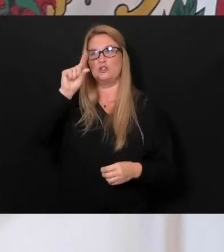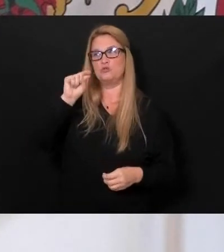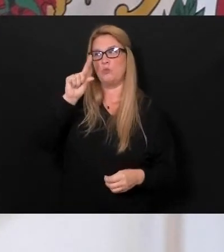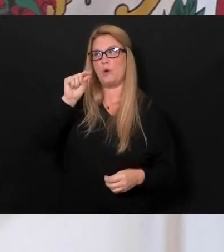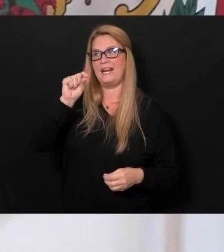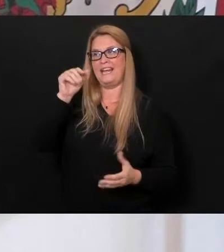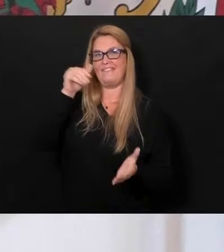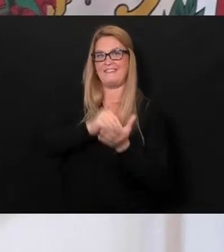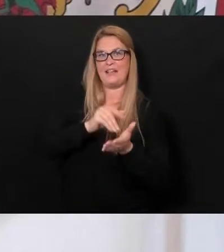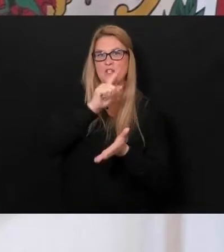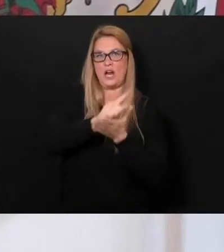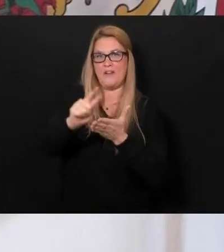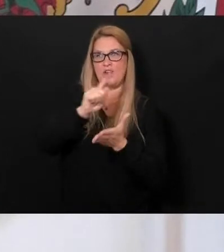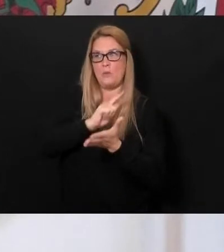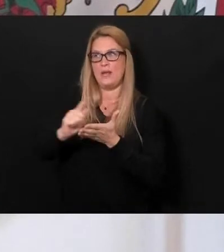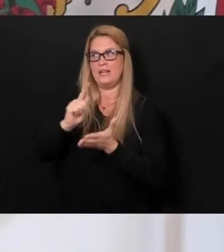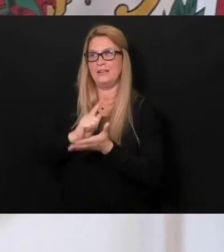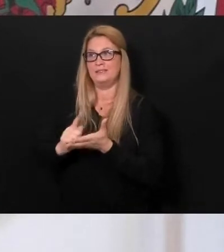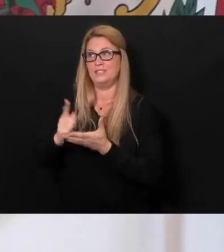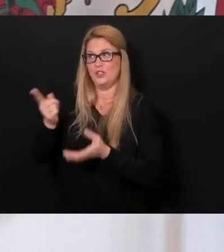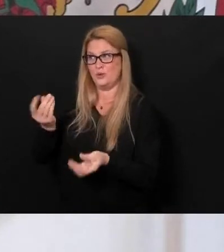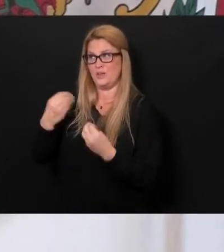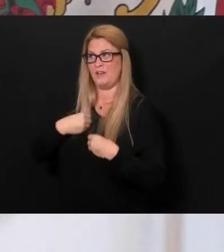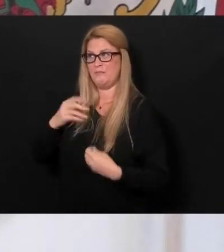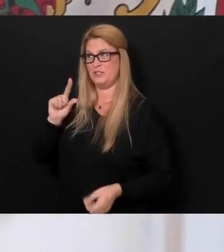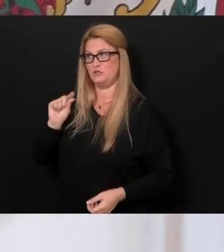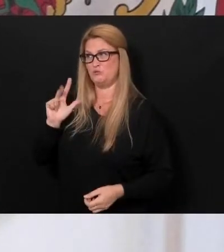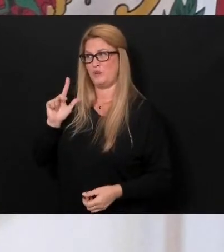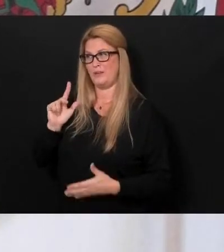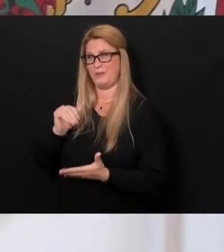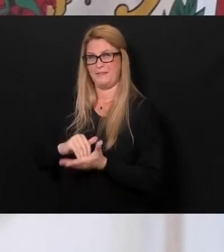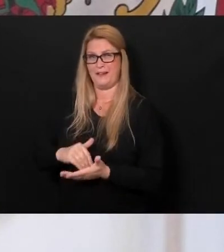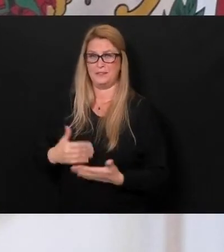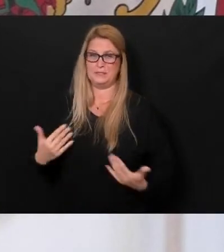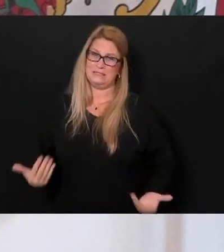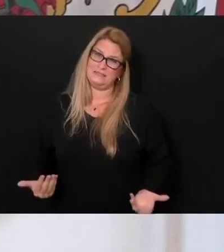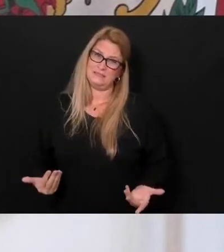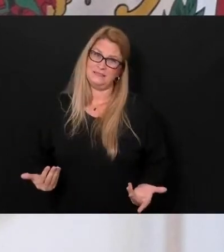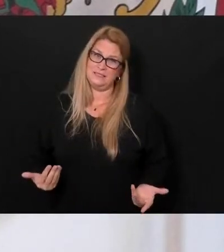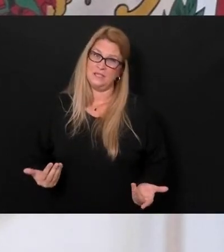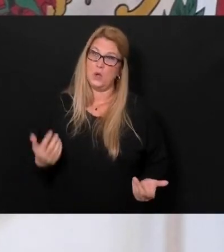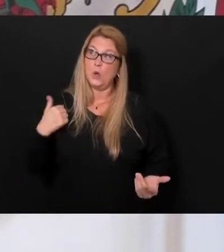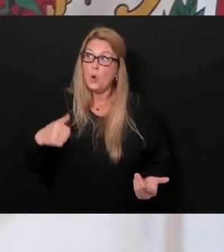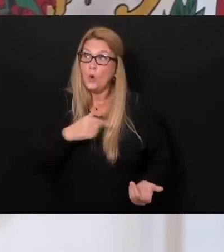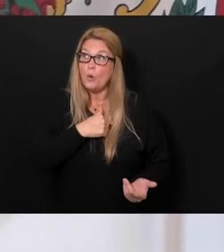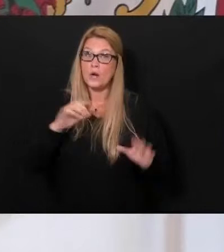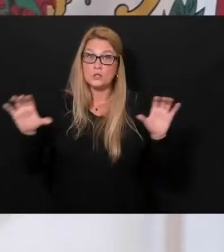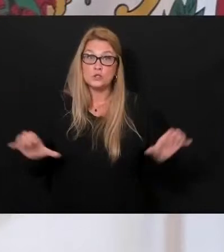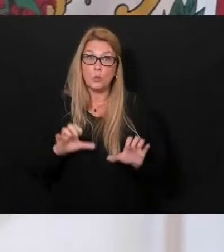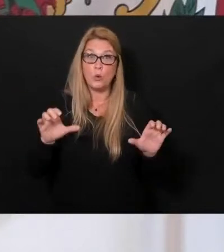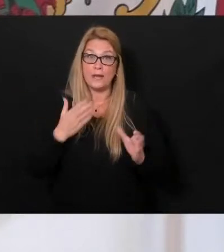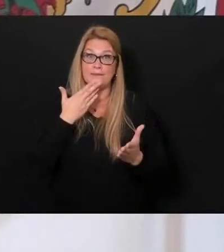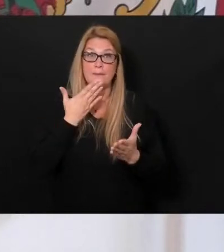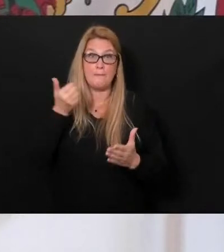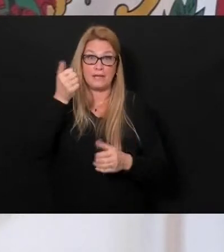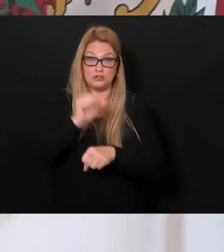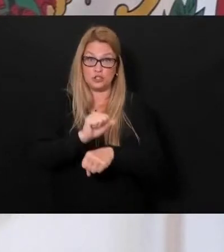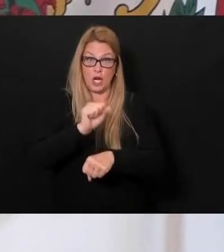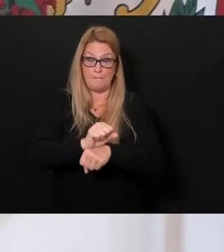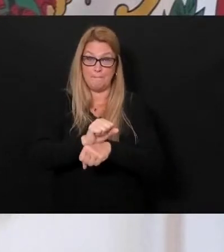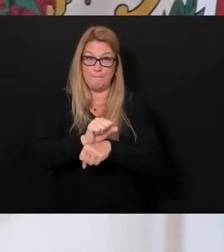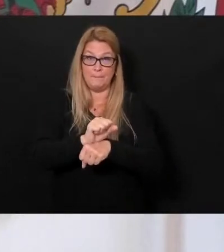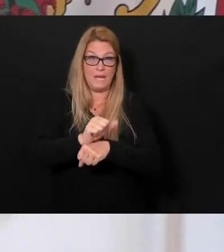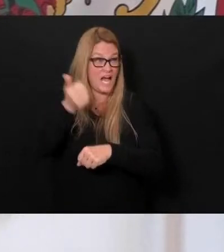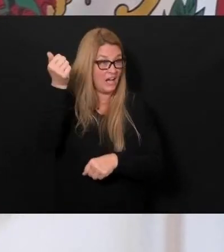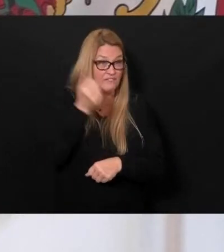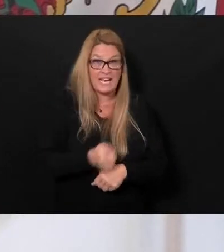120,000 a week, and we got 23,000. Now, we're doing you the best job of